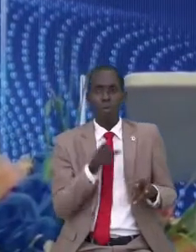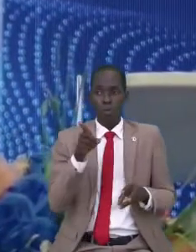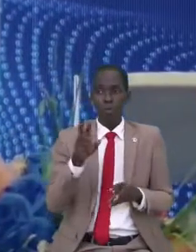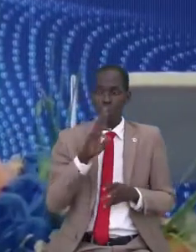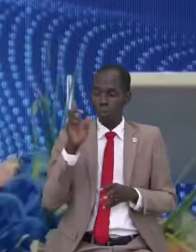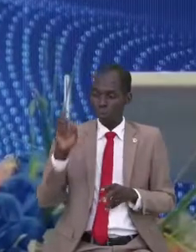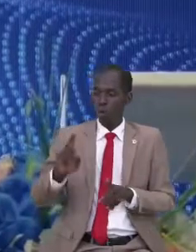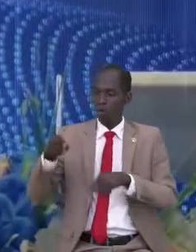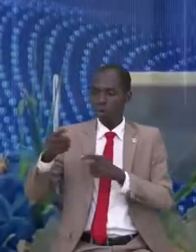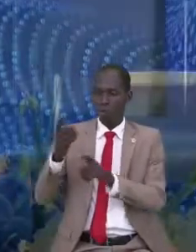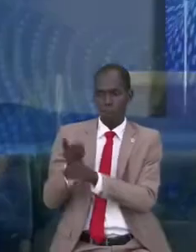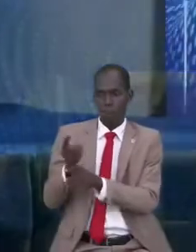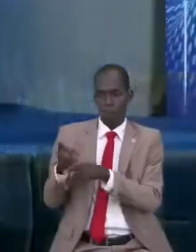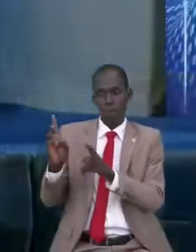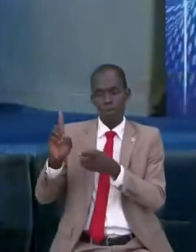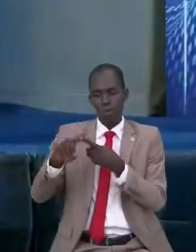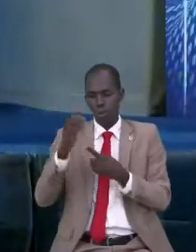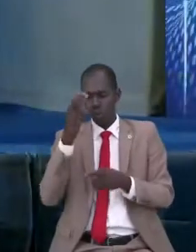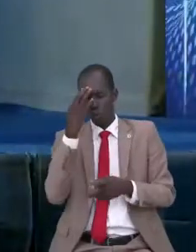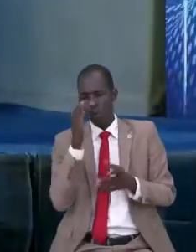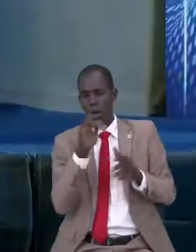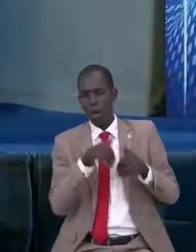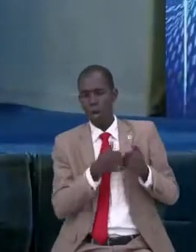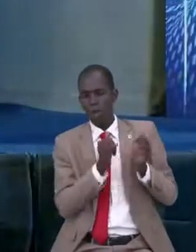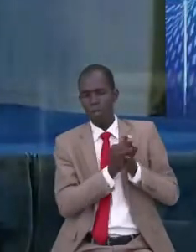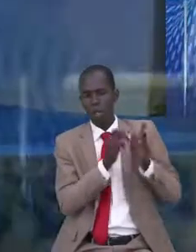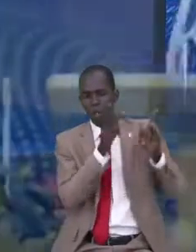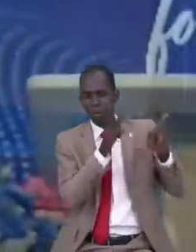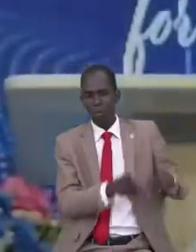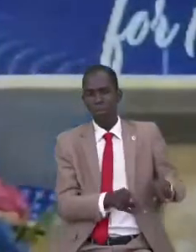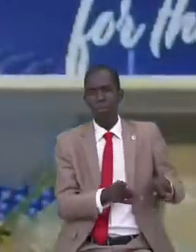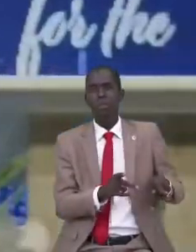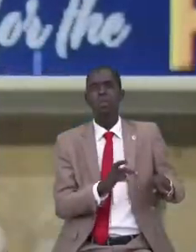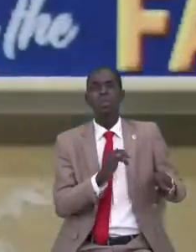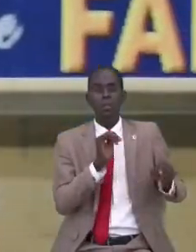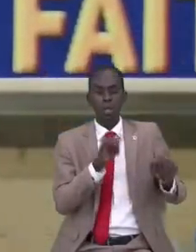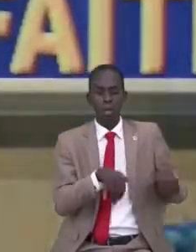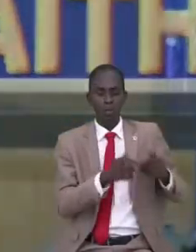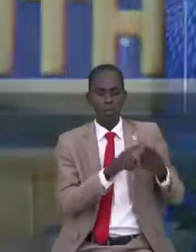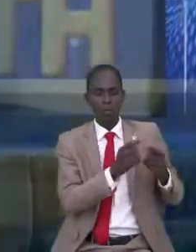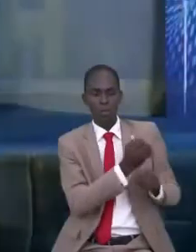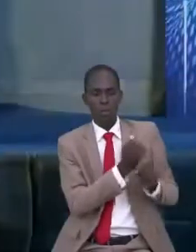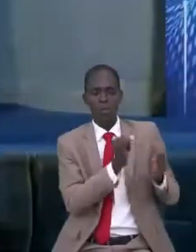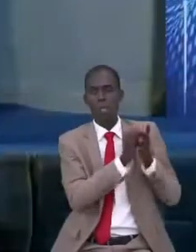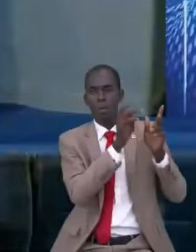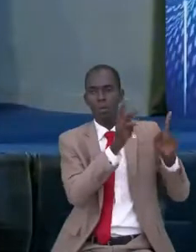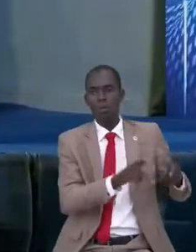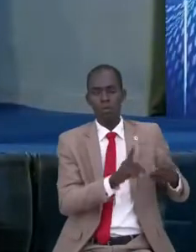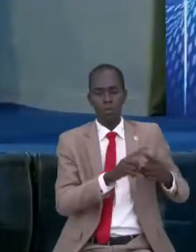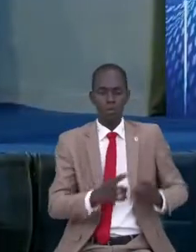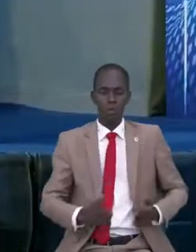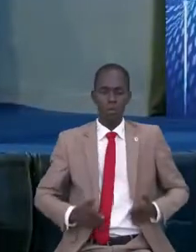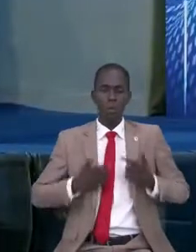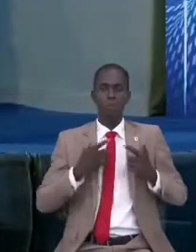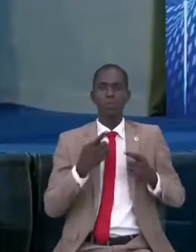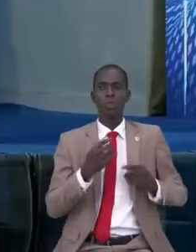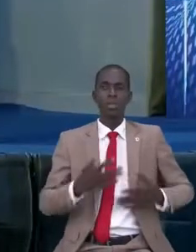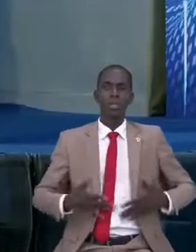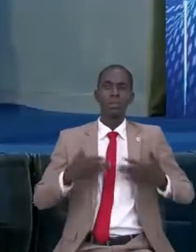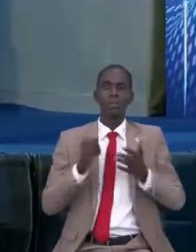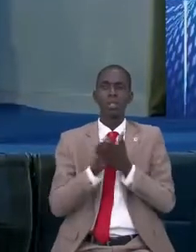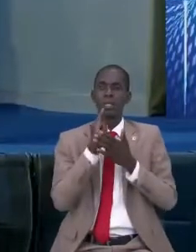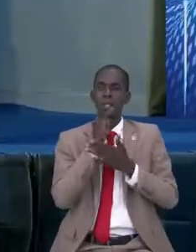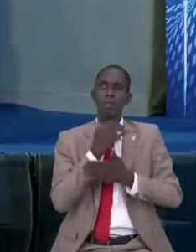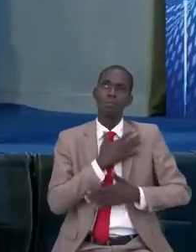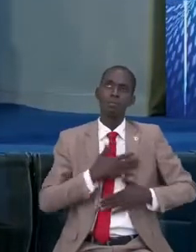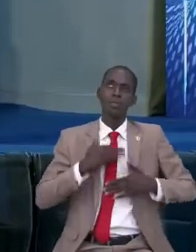right direction to know how you are going to lift them up to live a life that is pleasing unto God. I